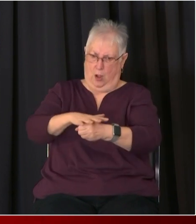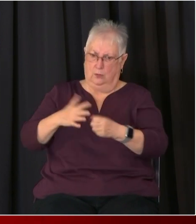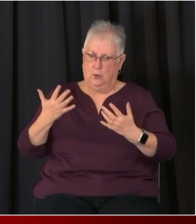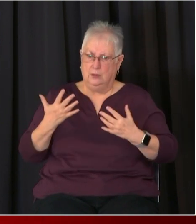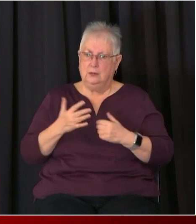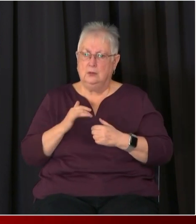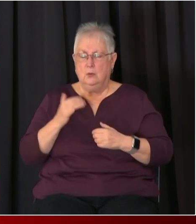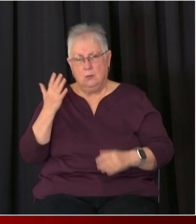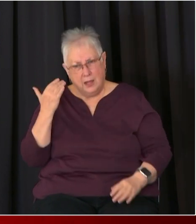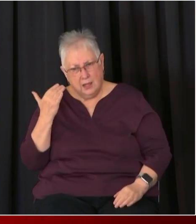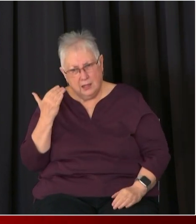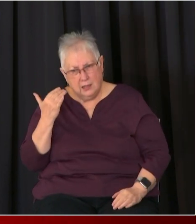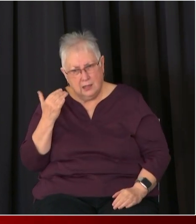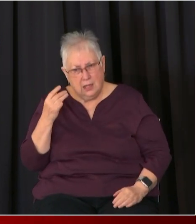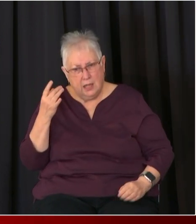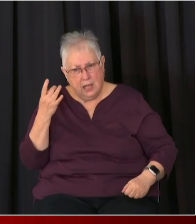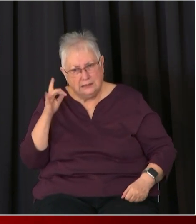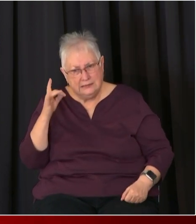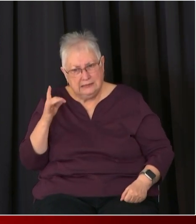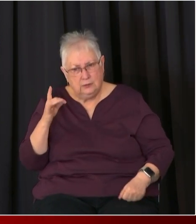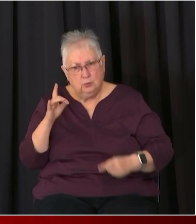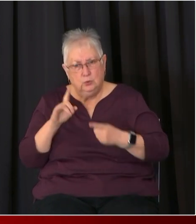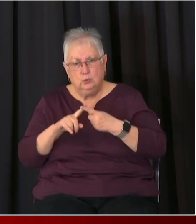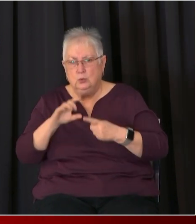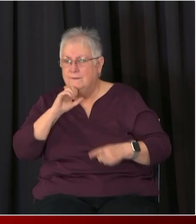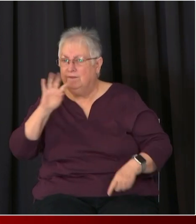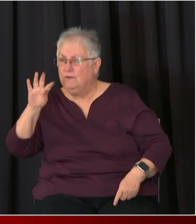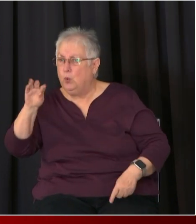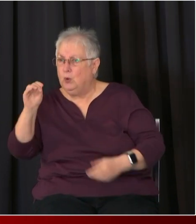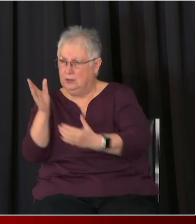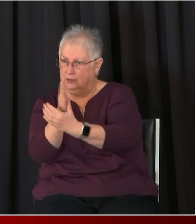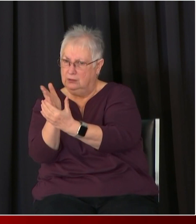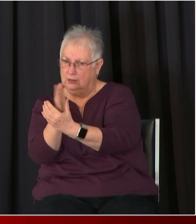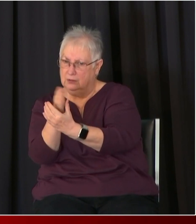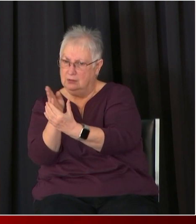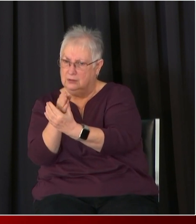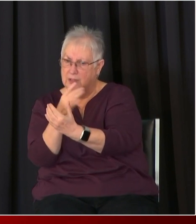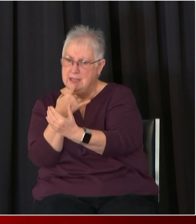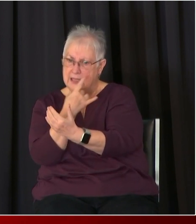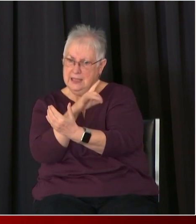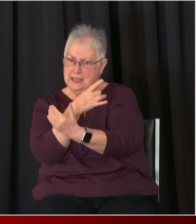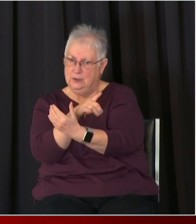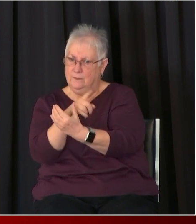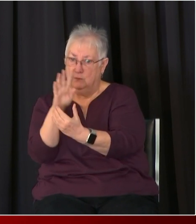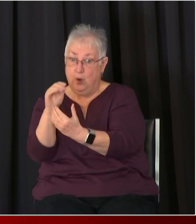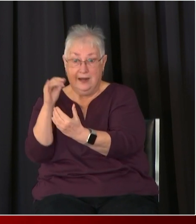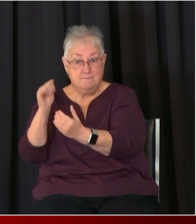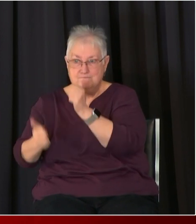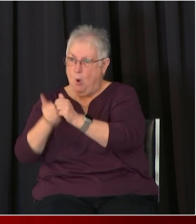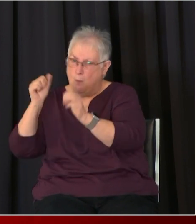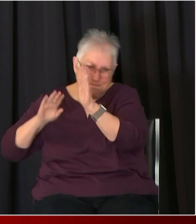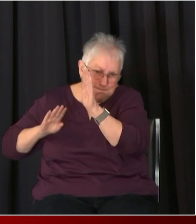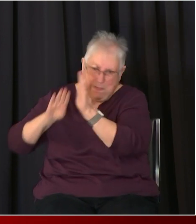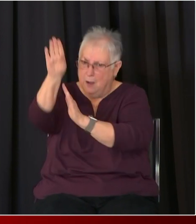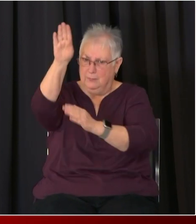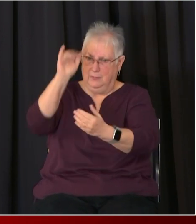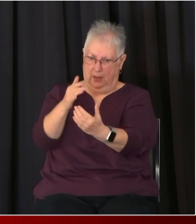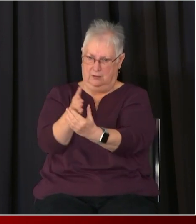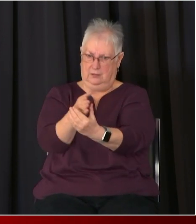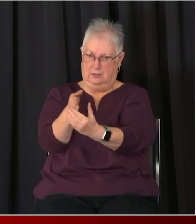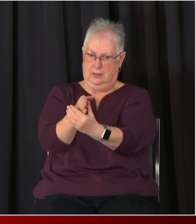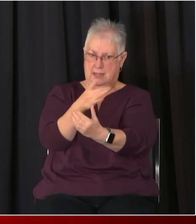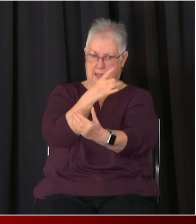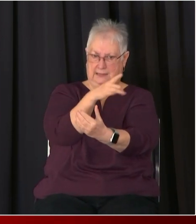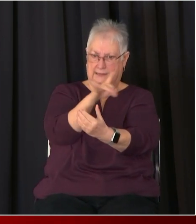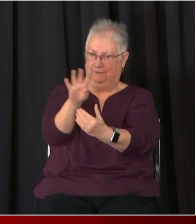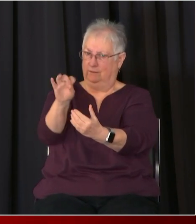this 18 to 40-year-old group is right now driving our cases, but we need to be protecting against what